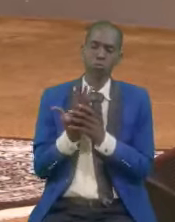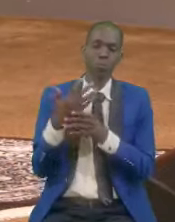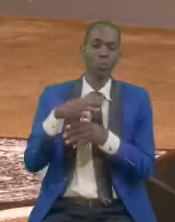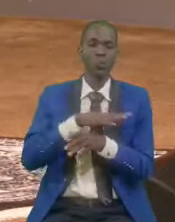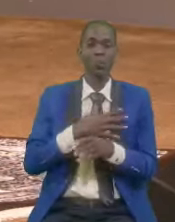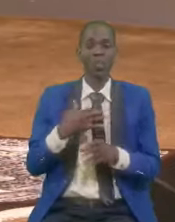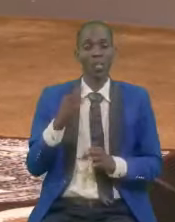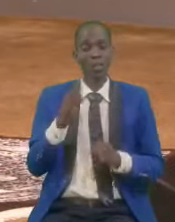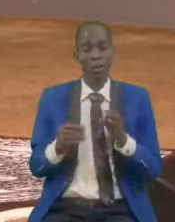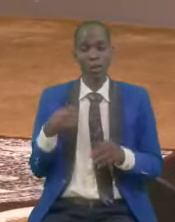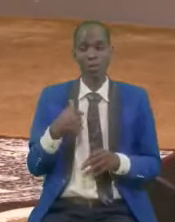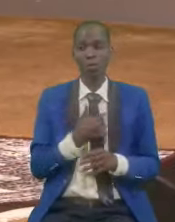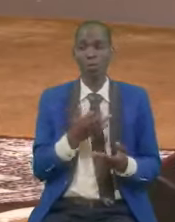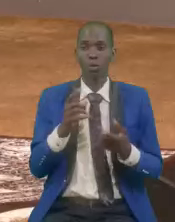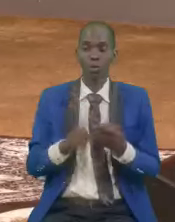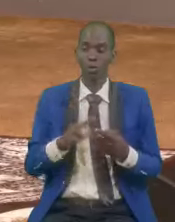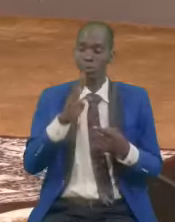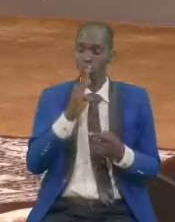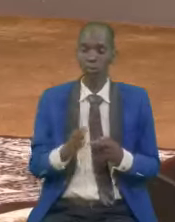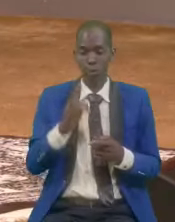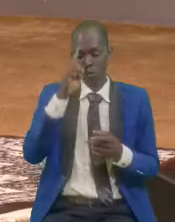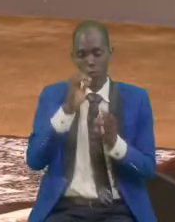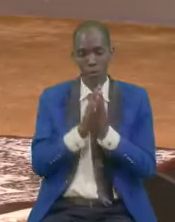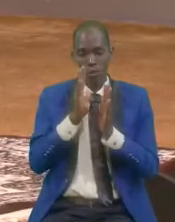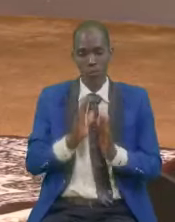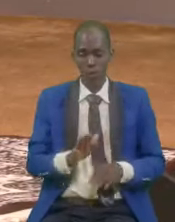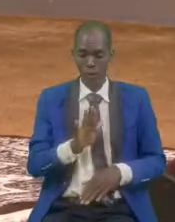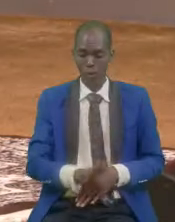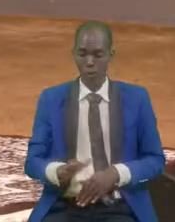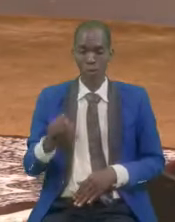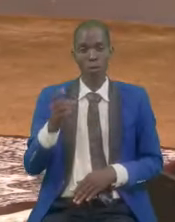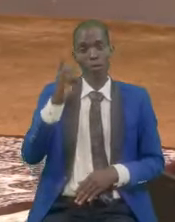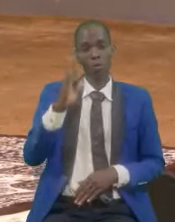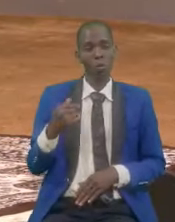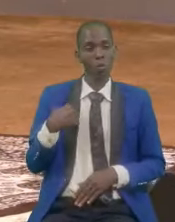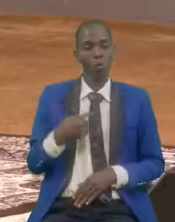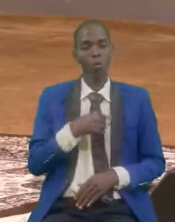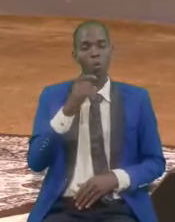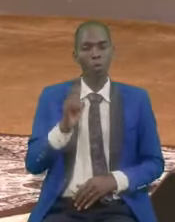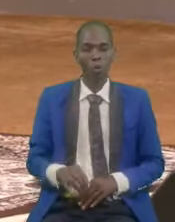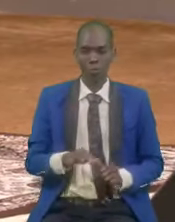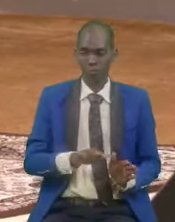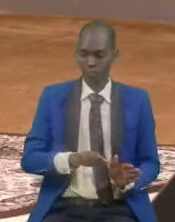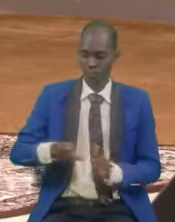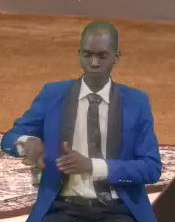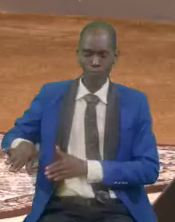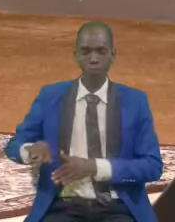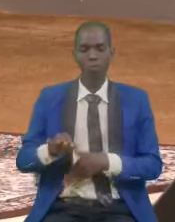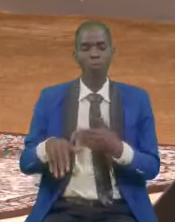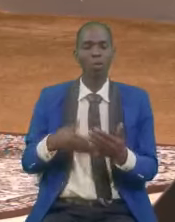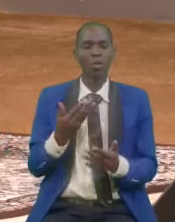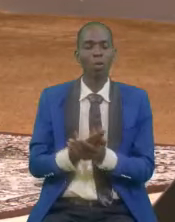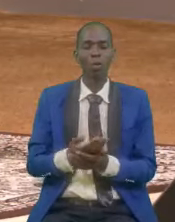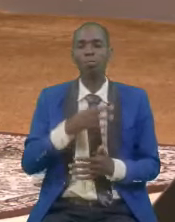beloved brethren, children of God, here is what to lay aside. We lay apart all